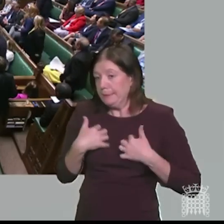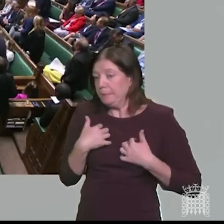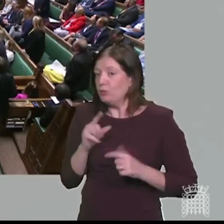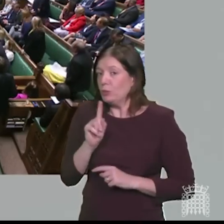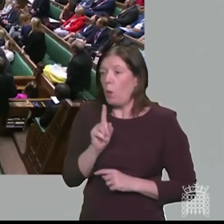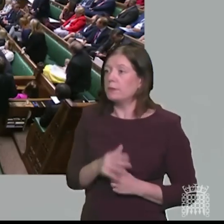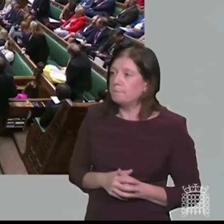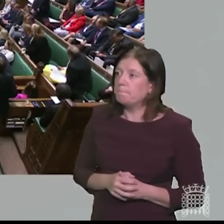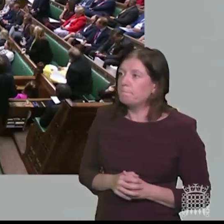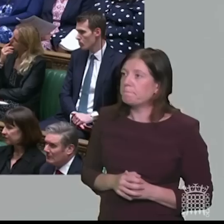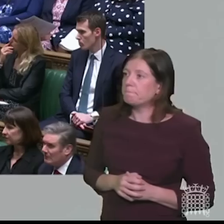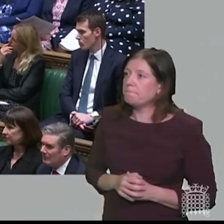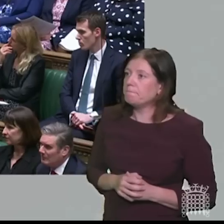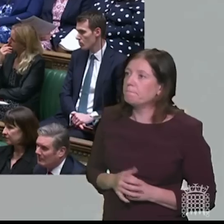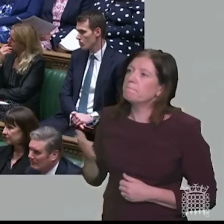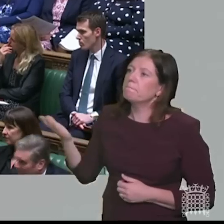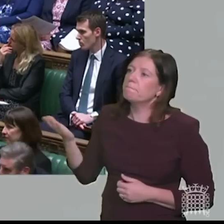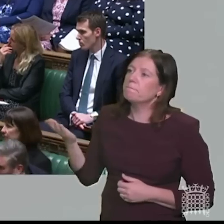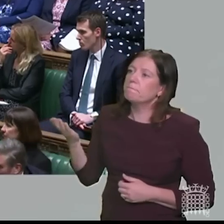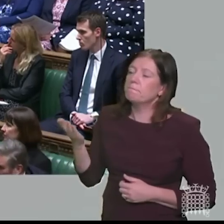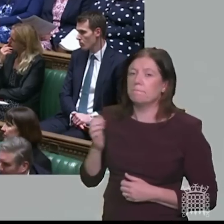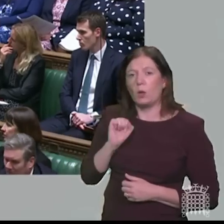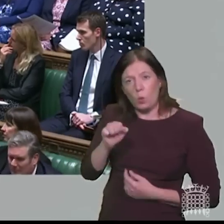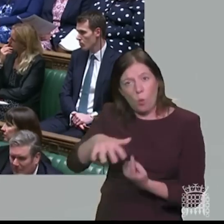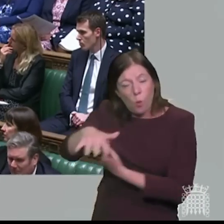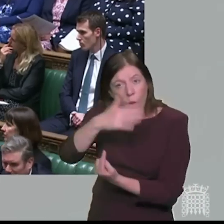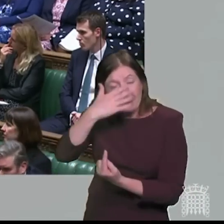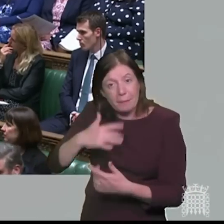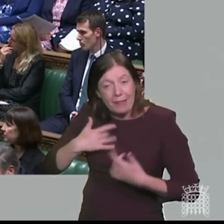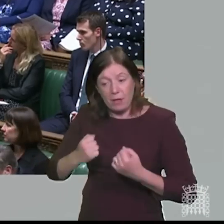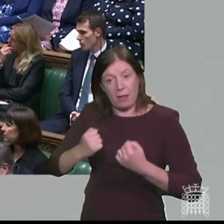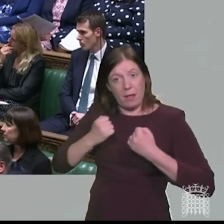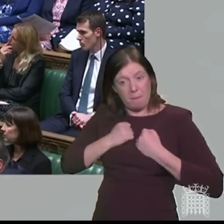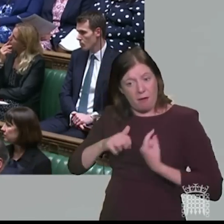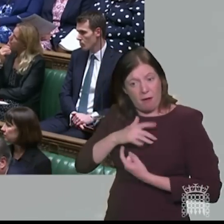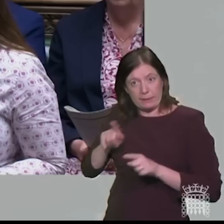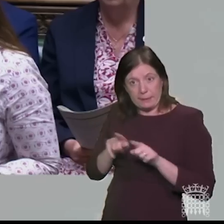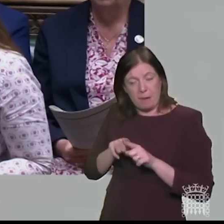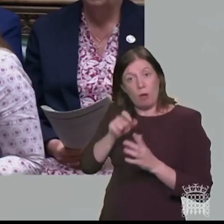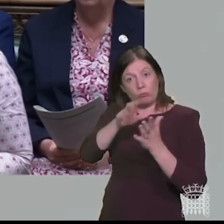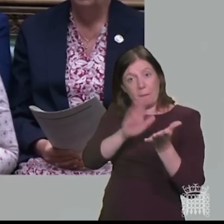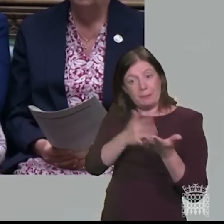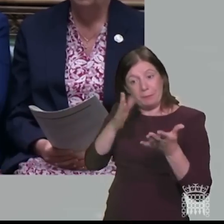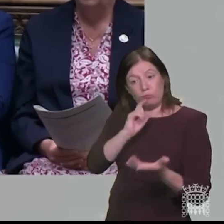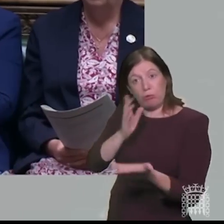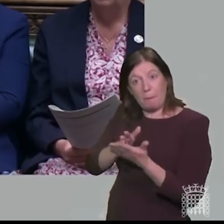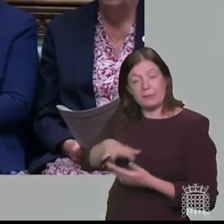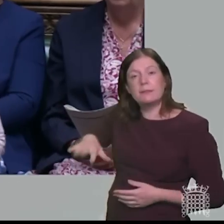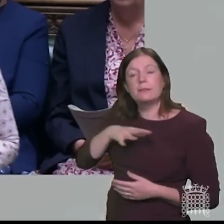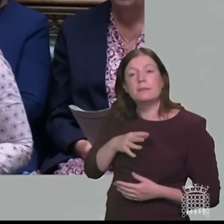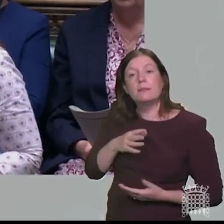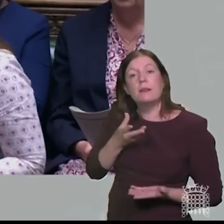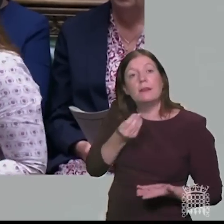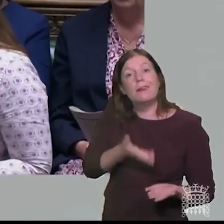Mr. Speaker. Mr. Speaker, your constituents and mine, I think, have been made a promise by the Prime Minister.